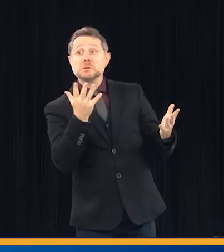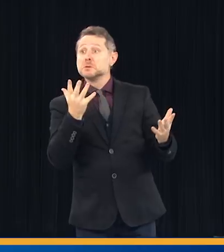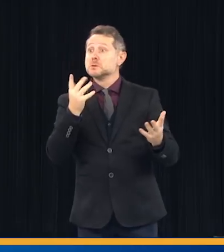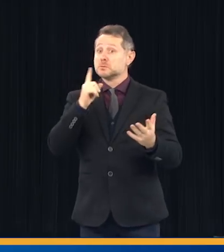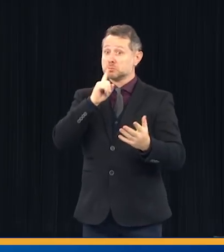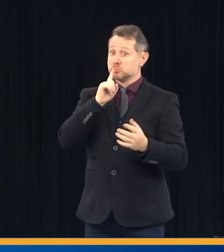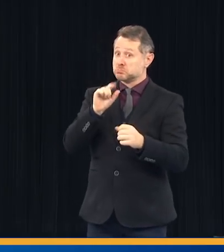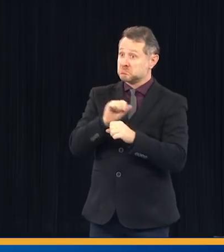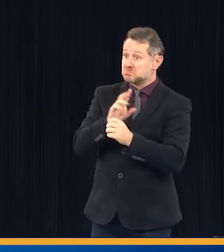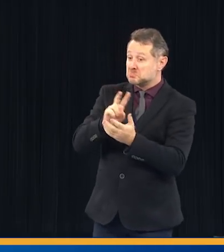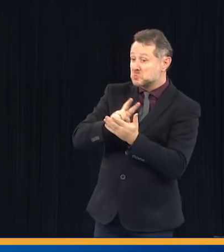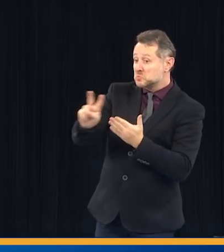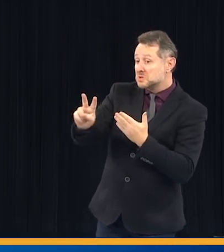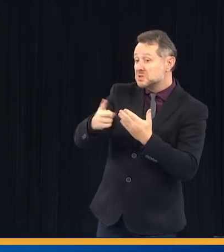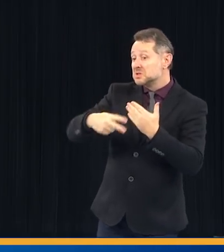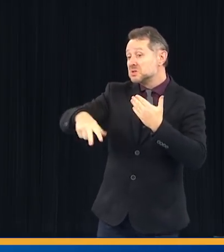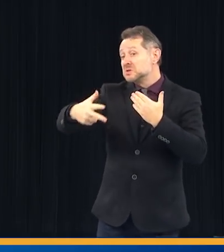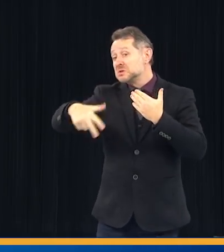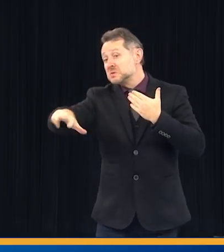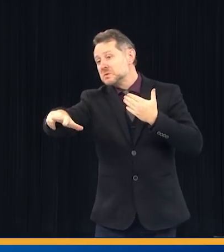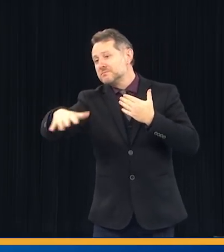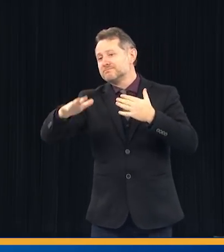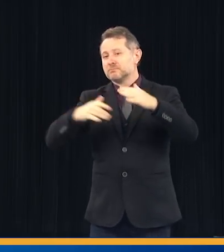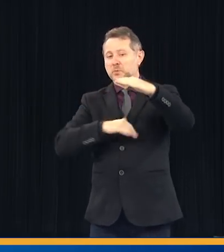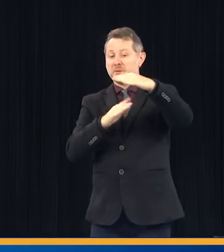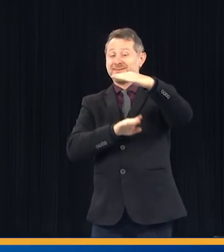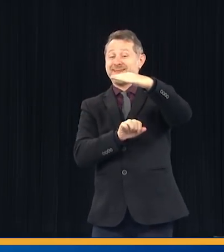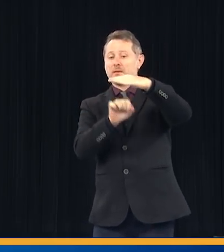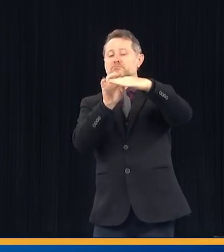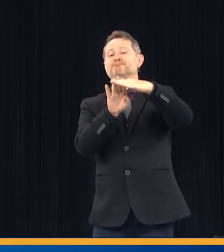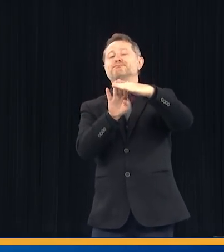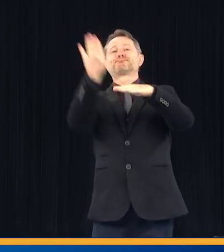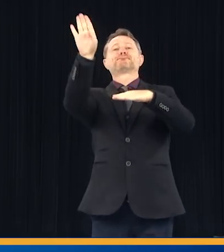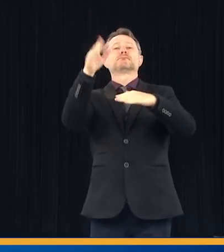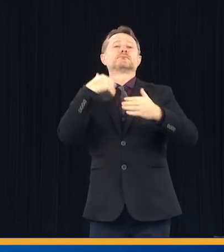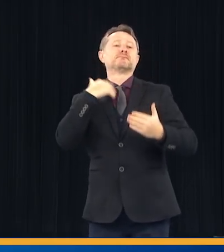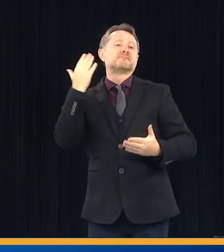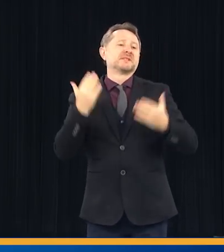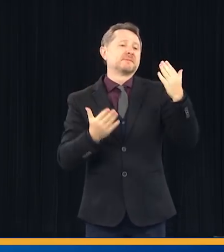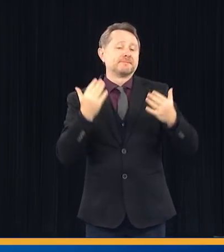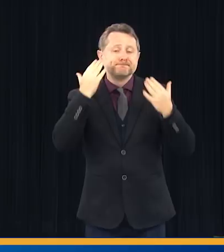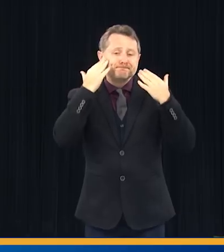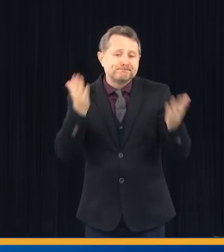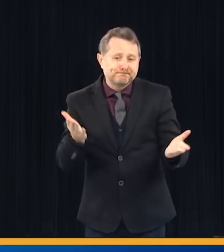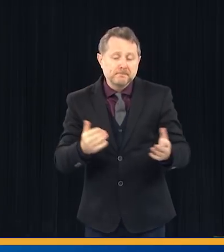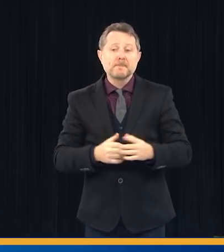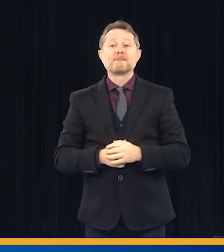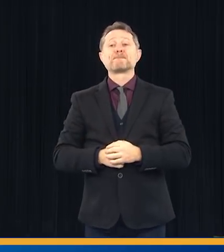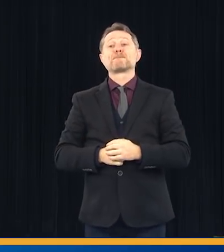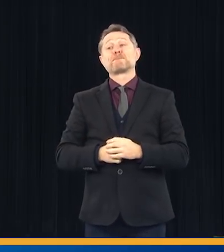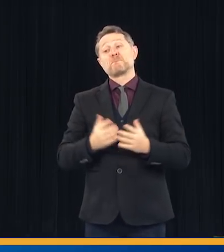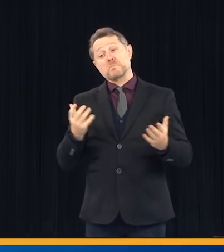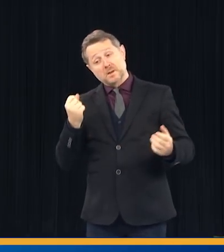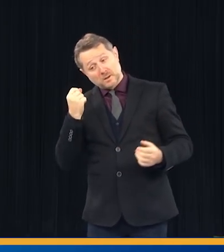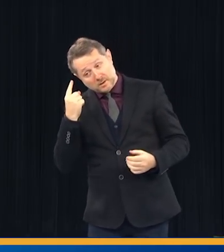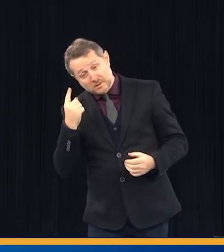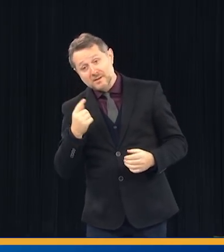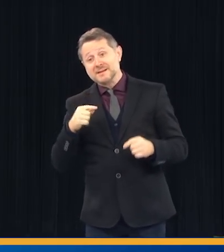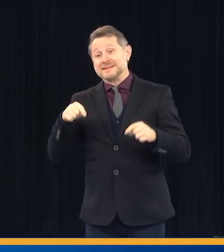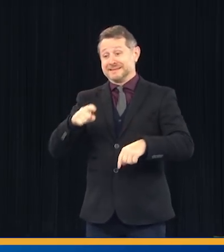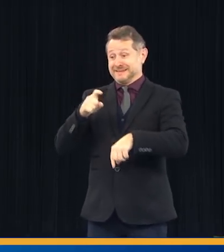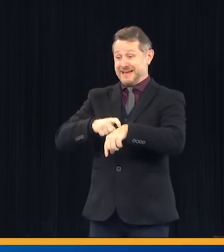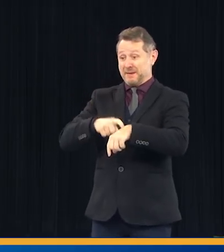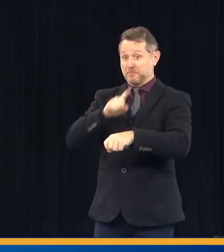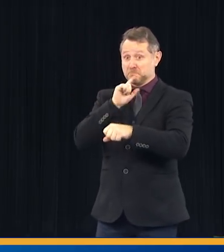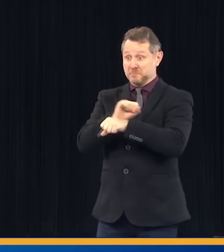from that apex, we call it, when that curve hits the highest point. But when that curve hits the highest point,